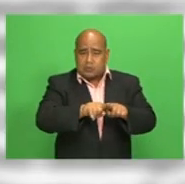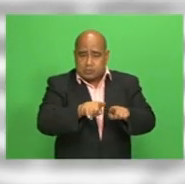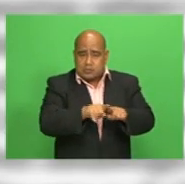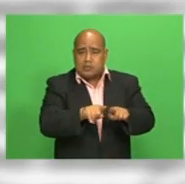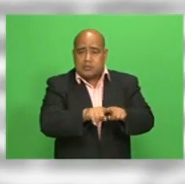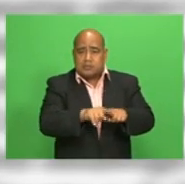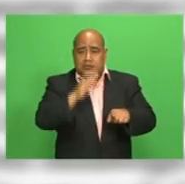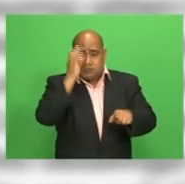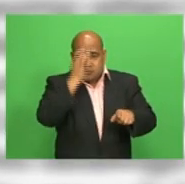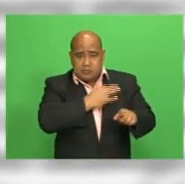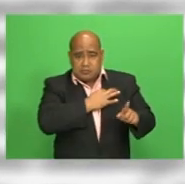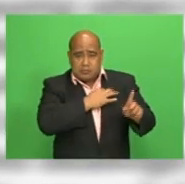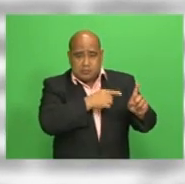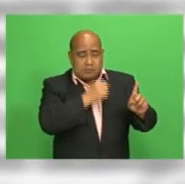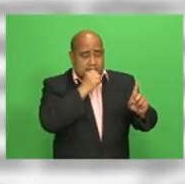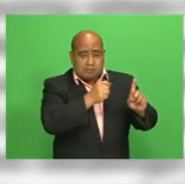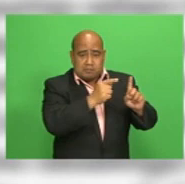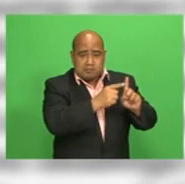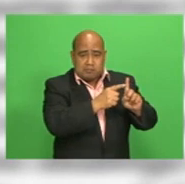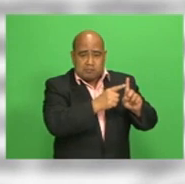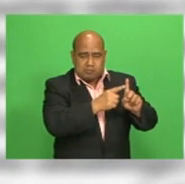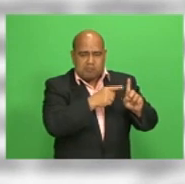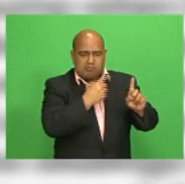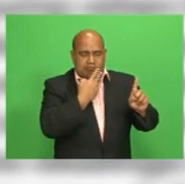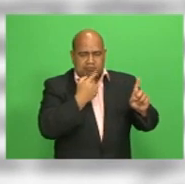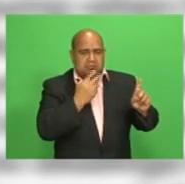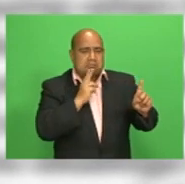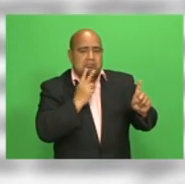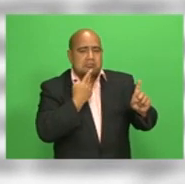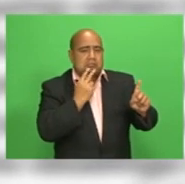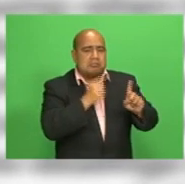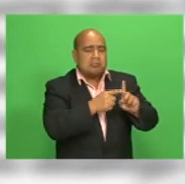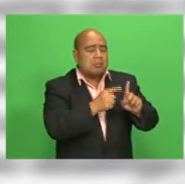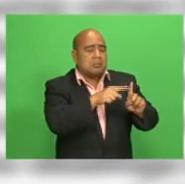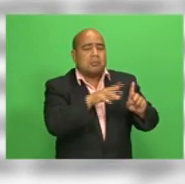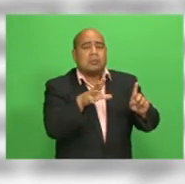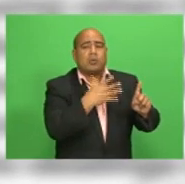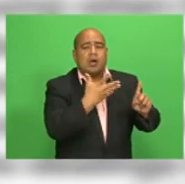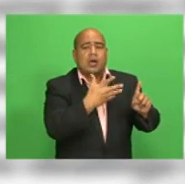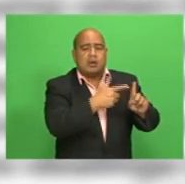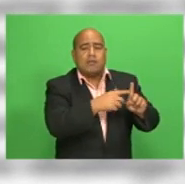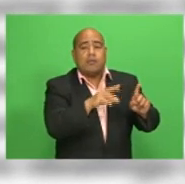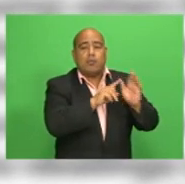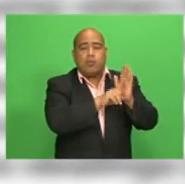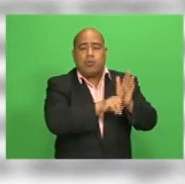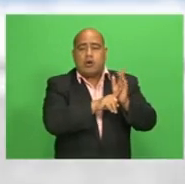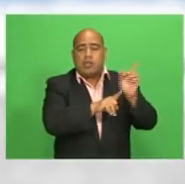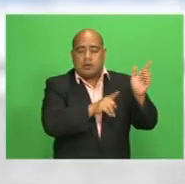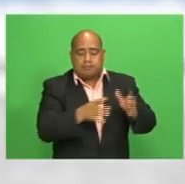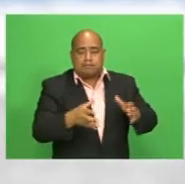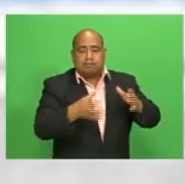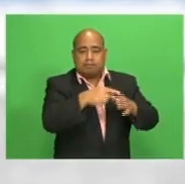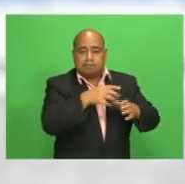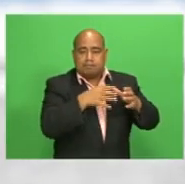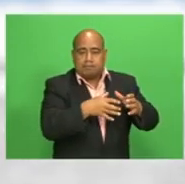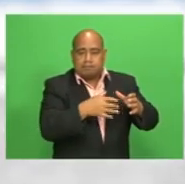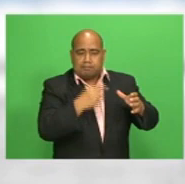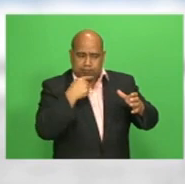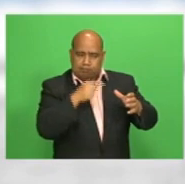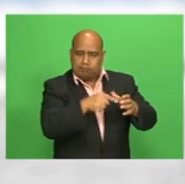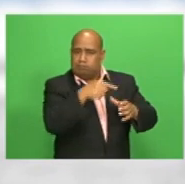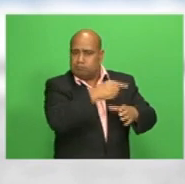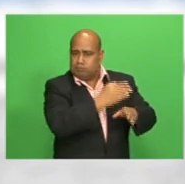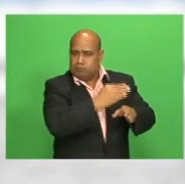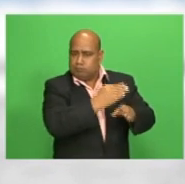group operate their fake social media work out of an institution in Bunda Lautoka. The group is alleged to be headed by a former academic